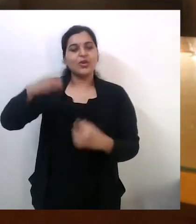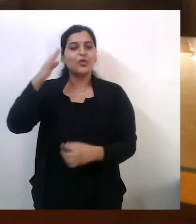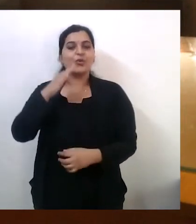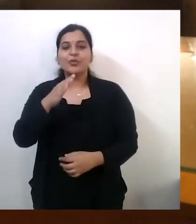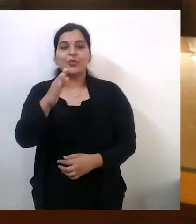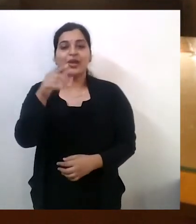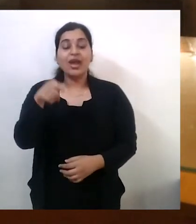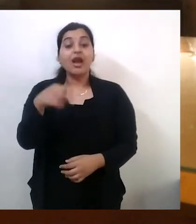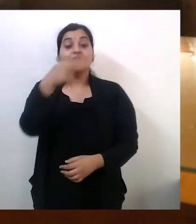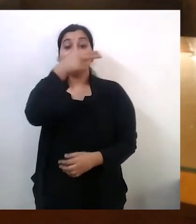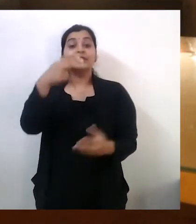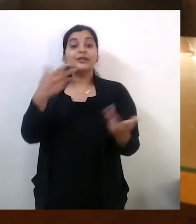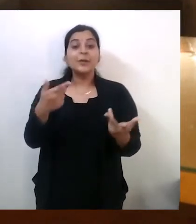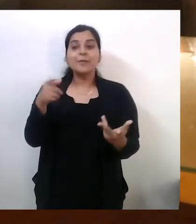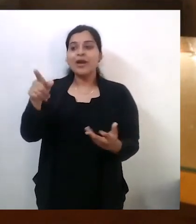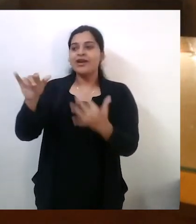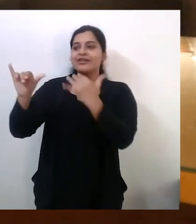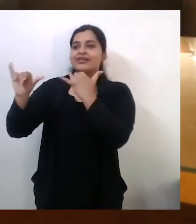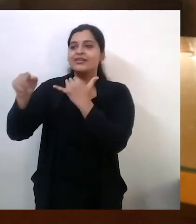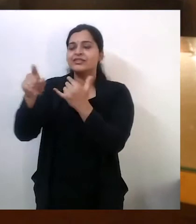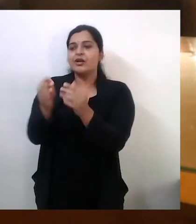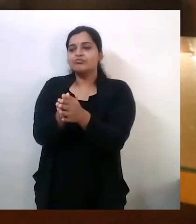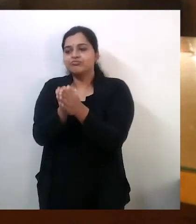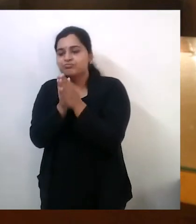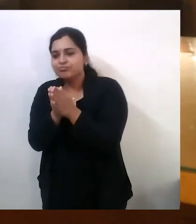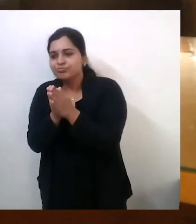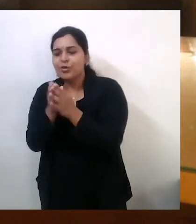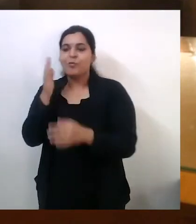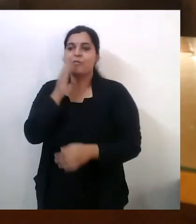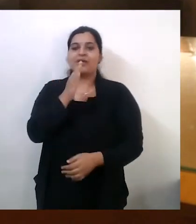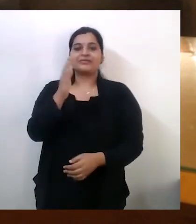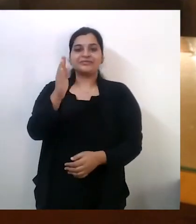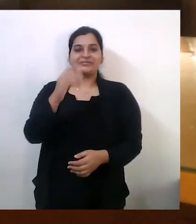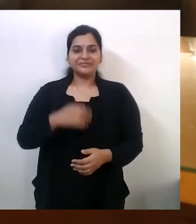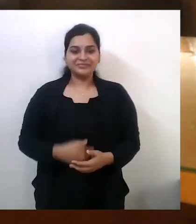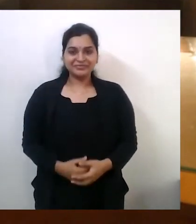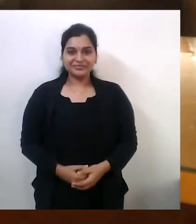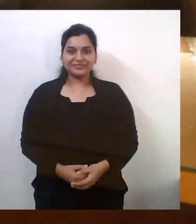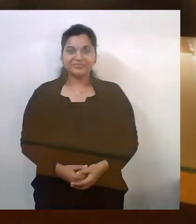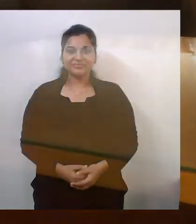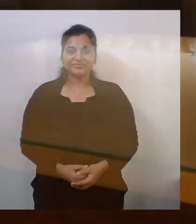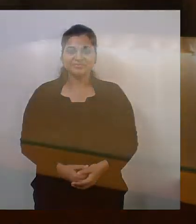And I've called this composition Ode to Krishna.